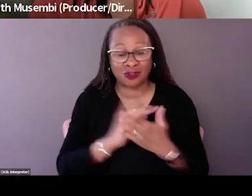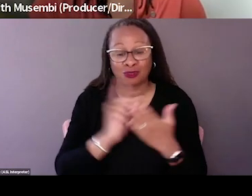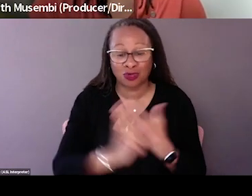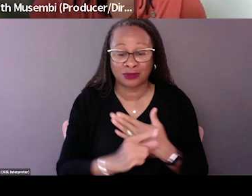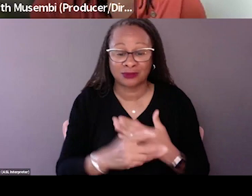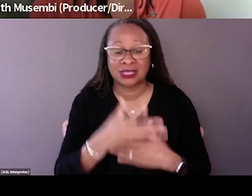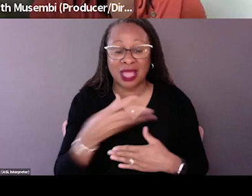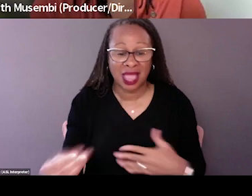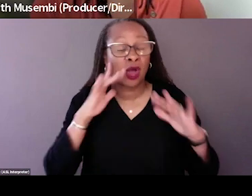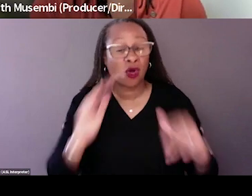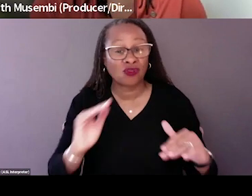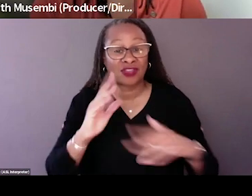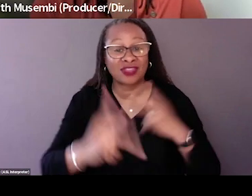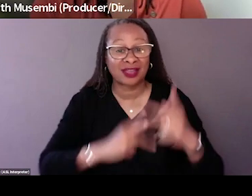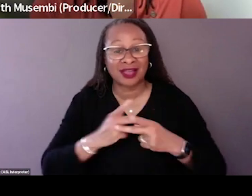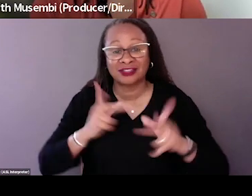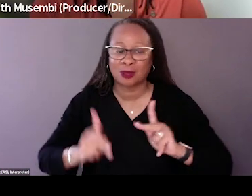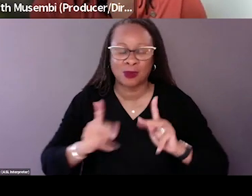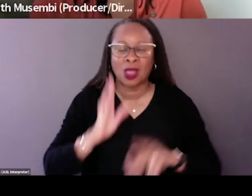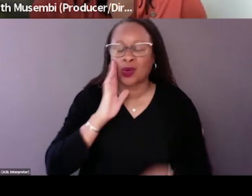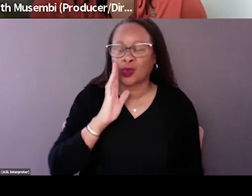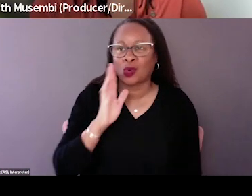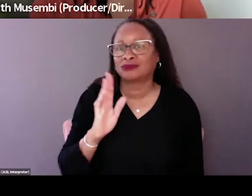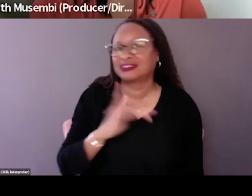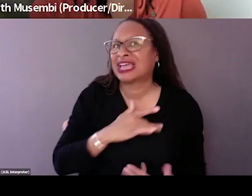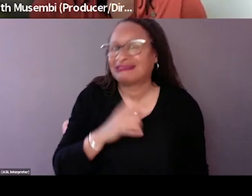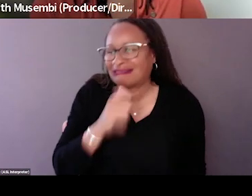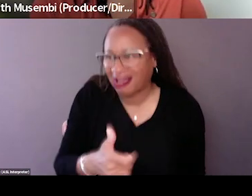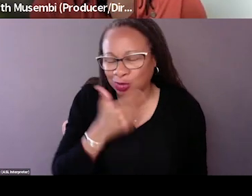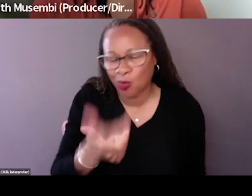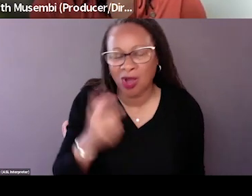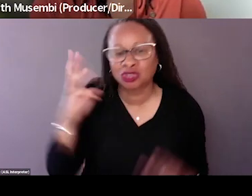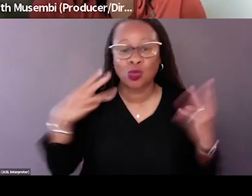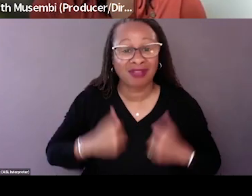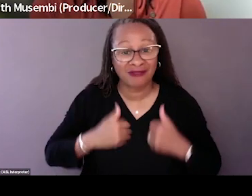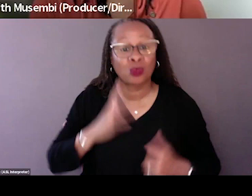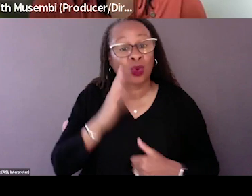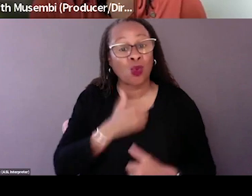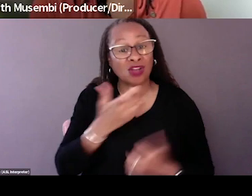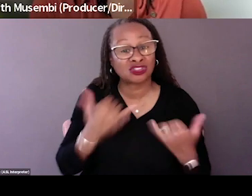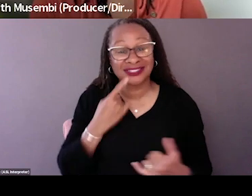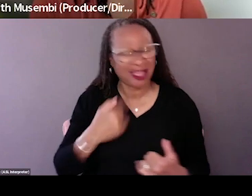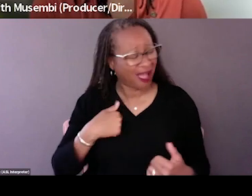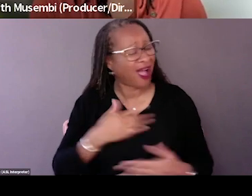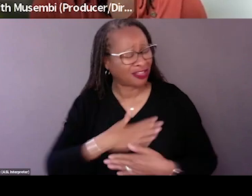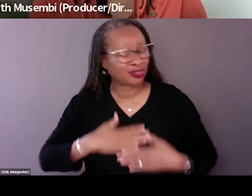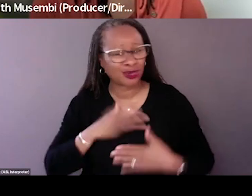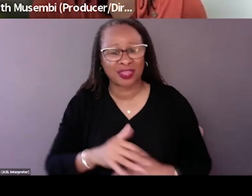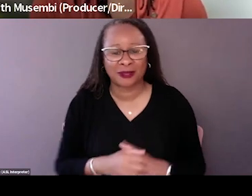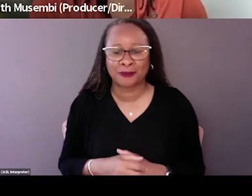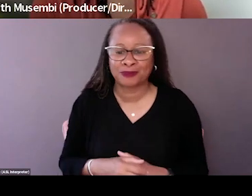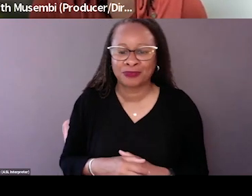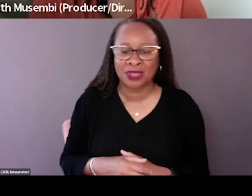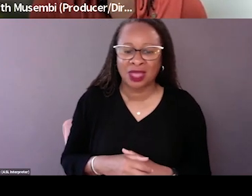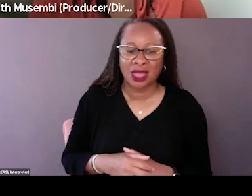sort of people that would never watch wildlife normally will go, hey, I enjoyed that. I think it breaks stereotypes on the animals too.